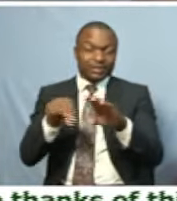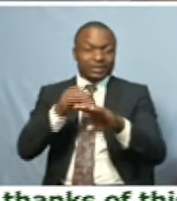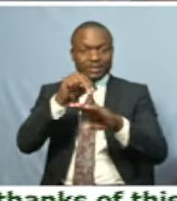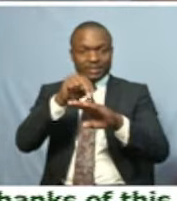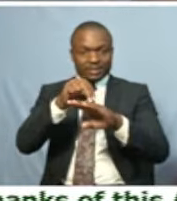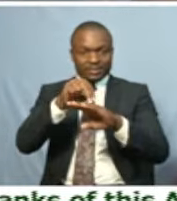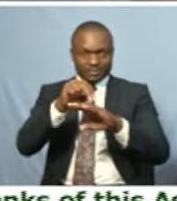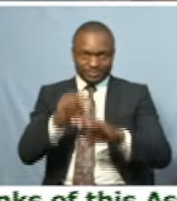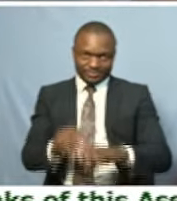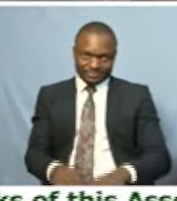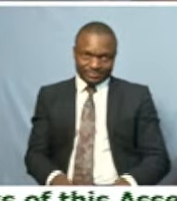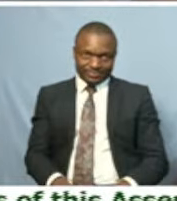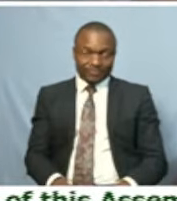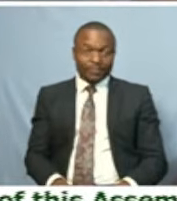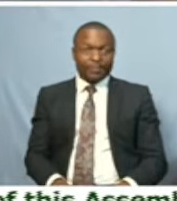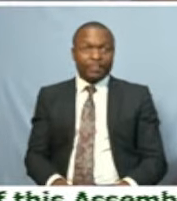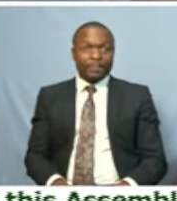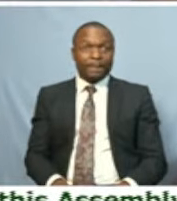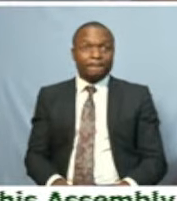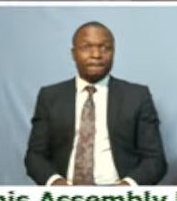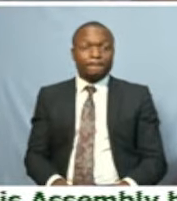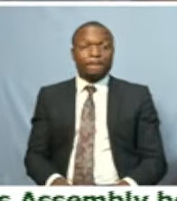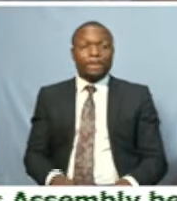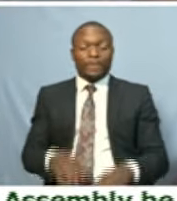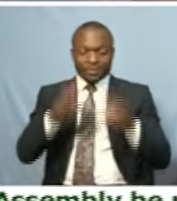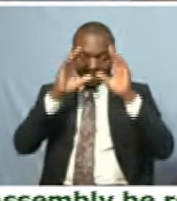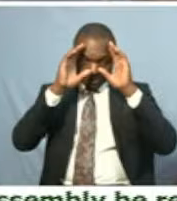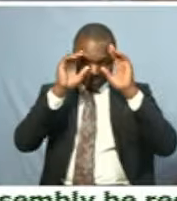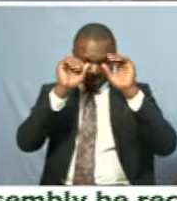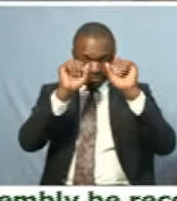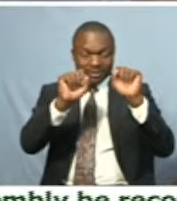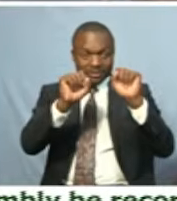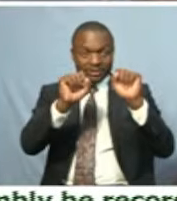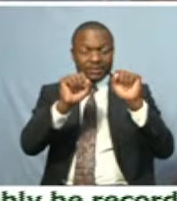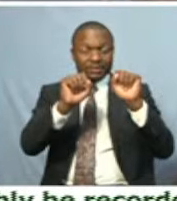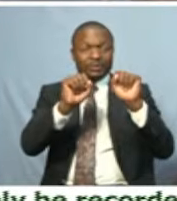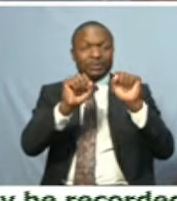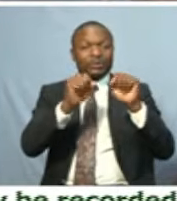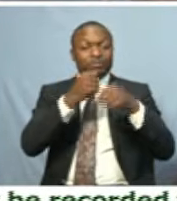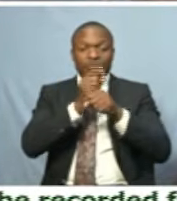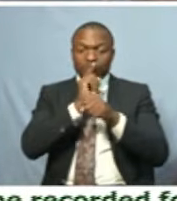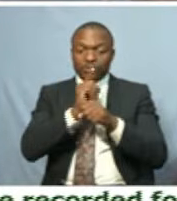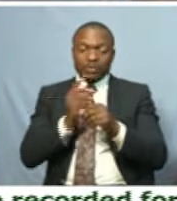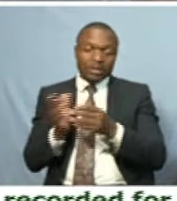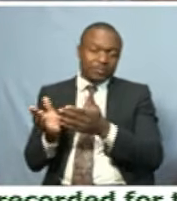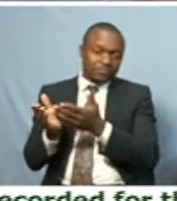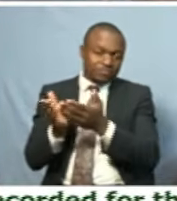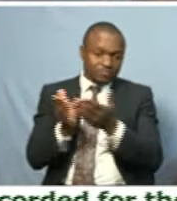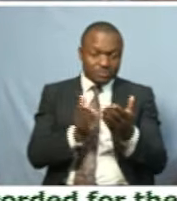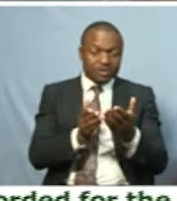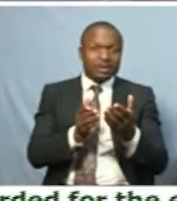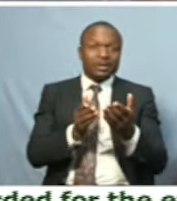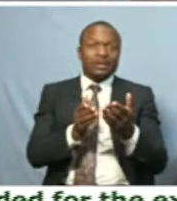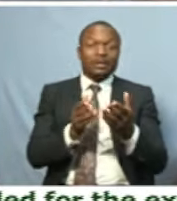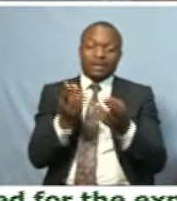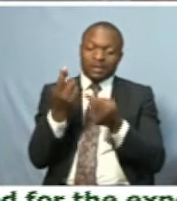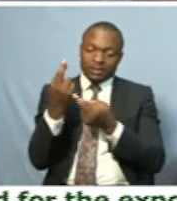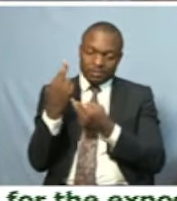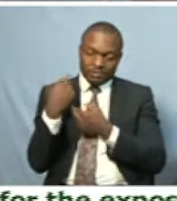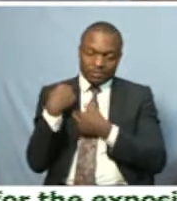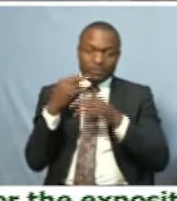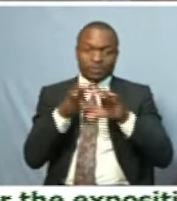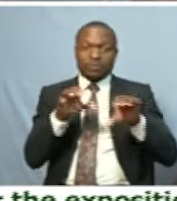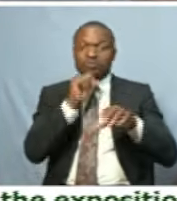large. Indeed, we rally behind you, Mr. President, to ensure that we bring up responsible children who do